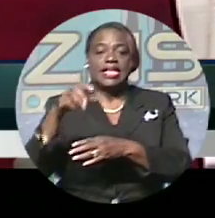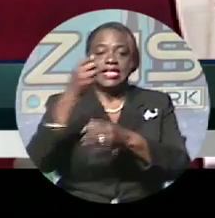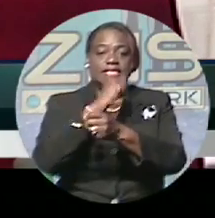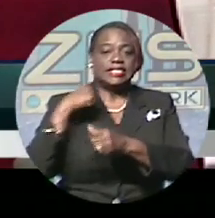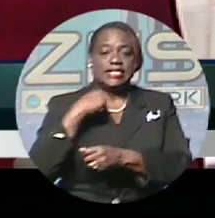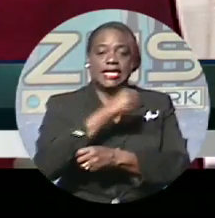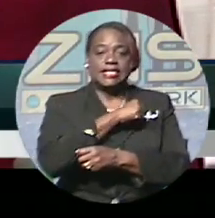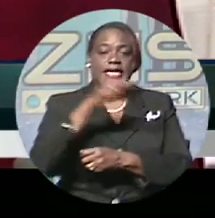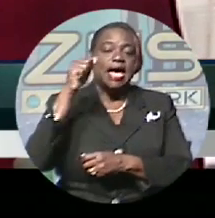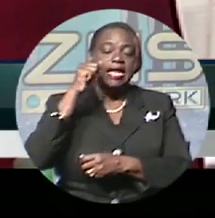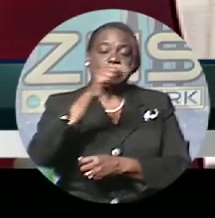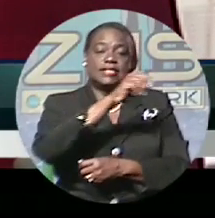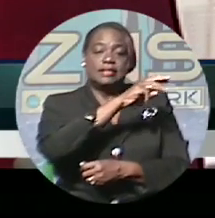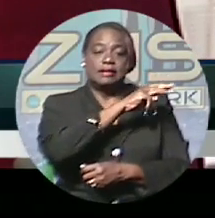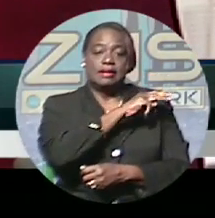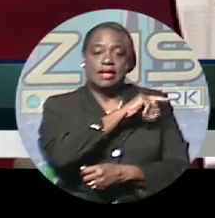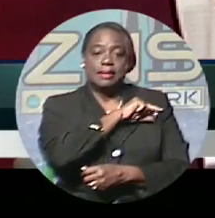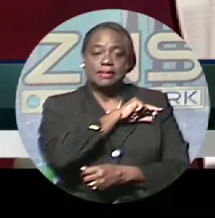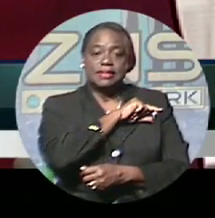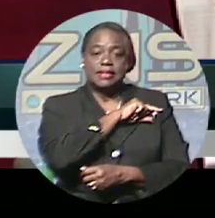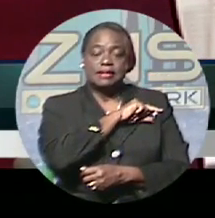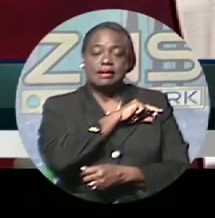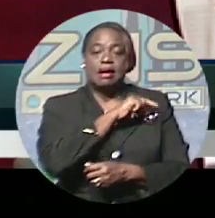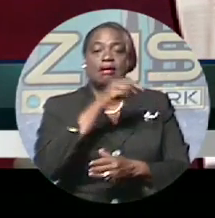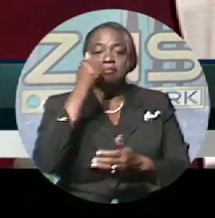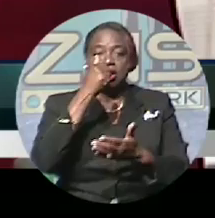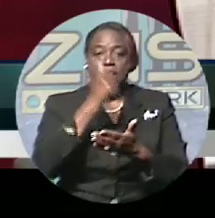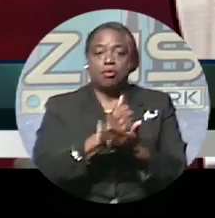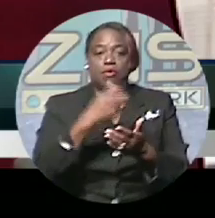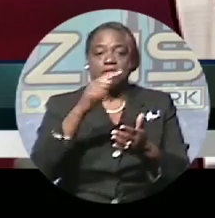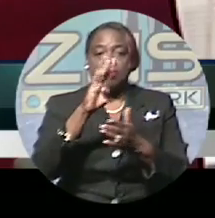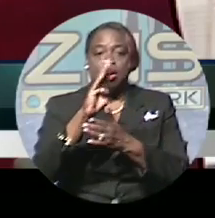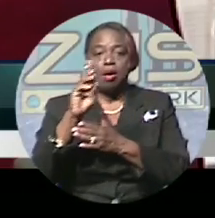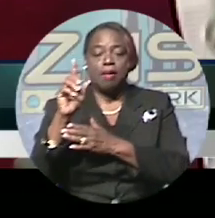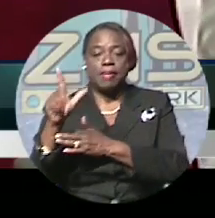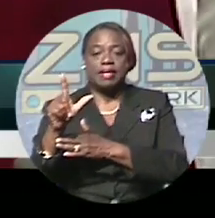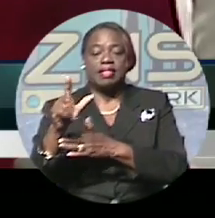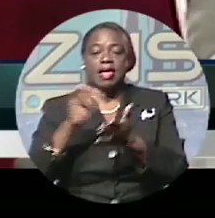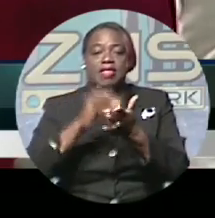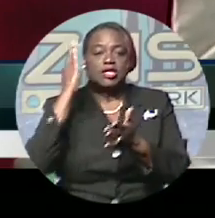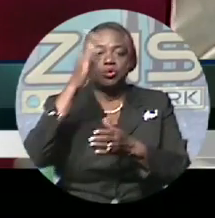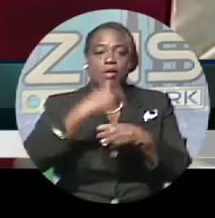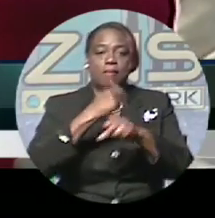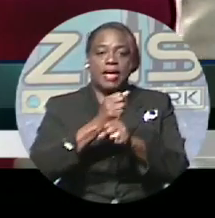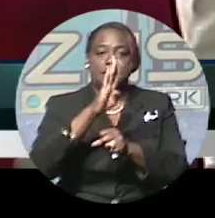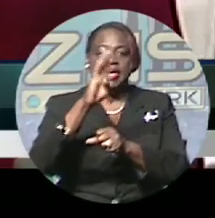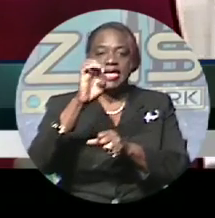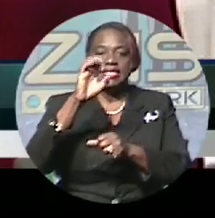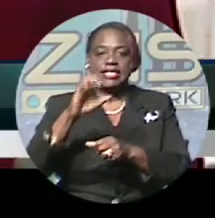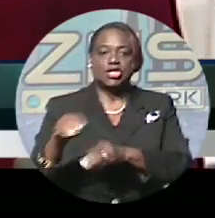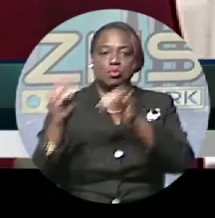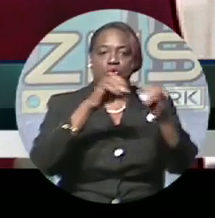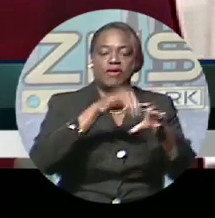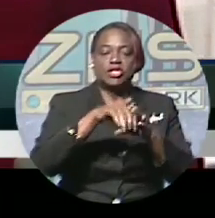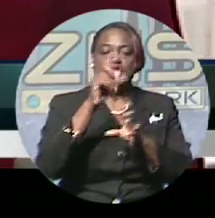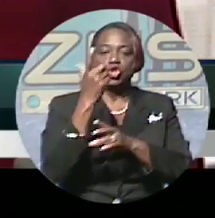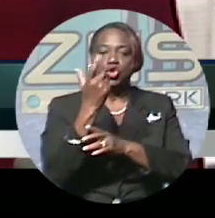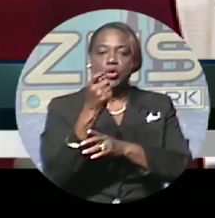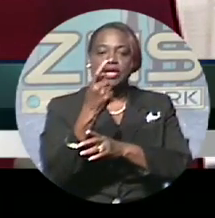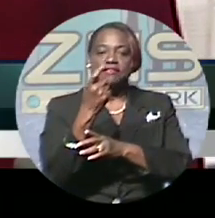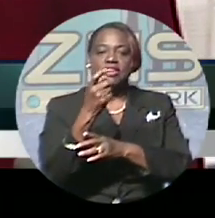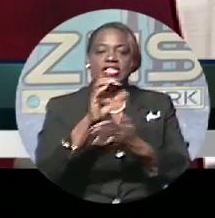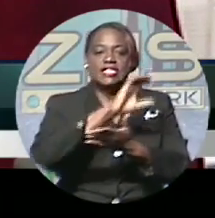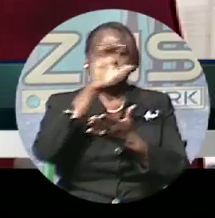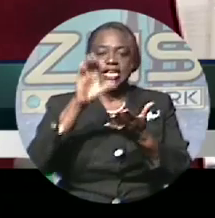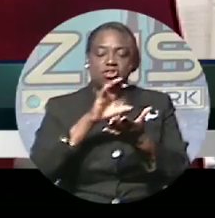says the passing of the Electricity Amendment Bill will enable the Bahamas Electricity Corporation to move into the 21st century. Senator Gibson